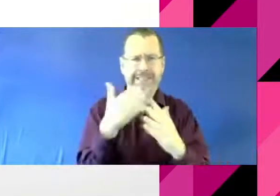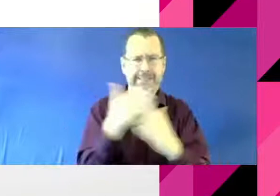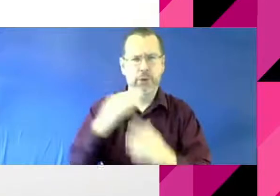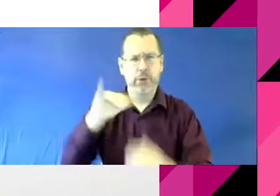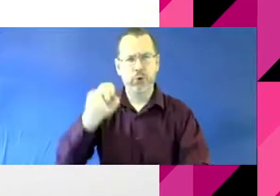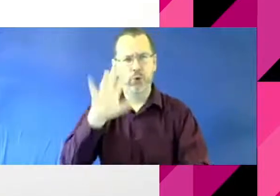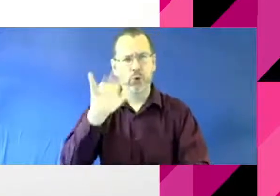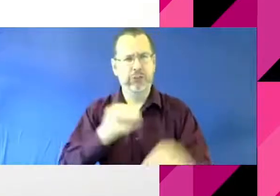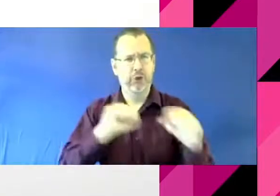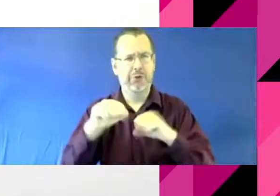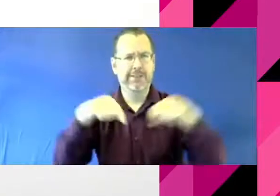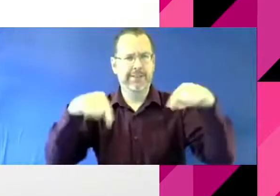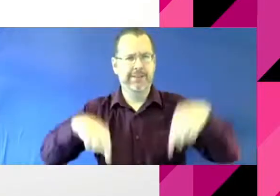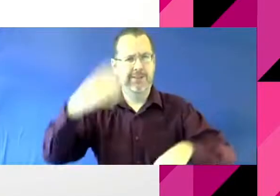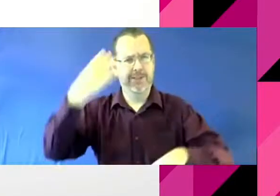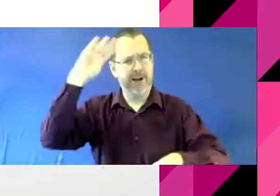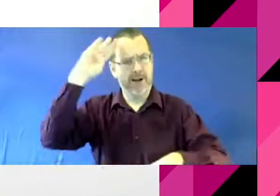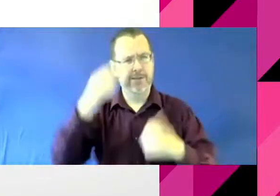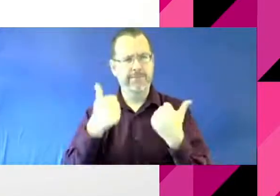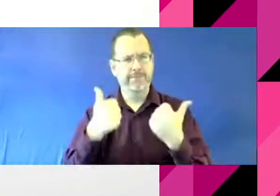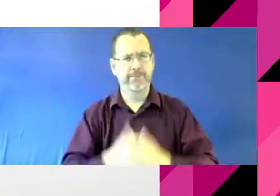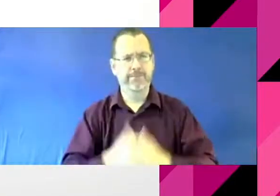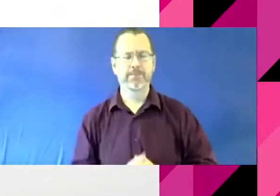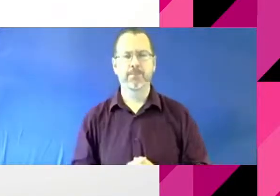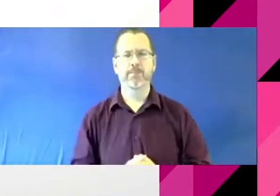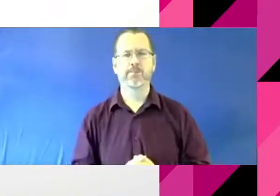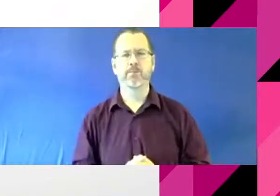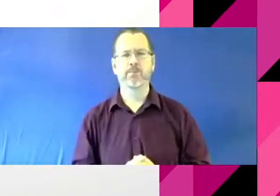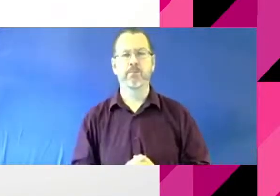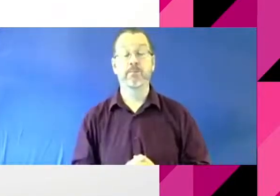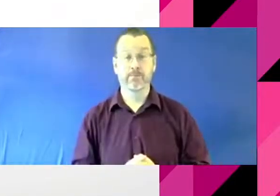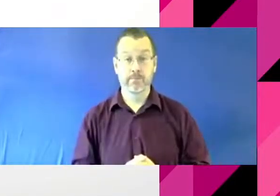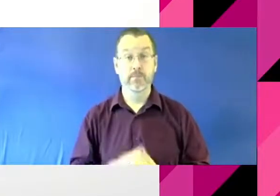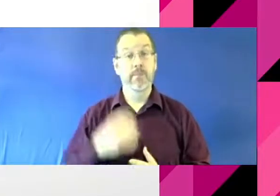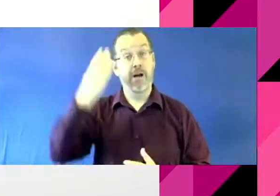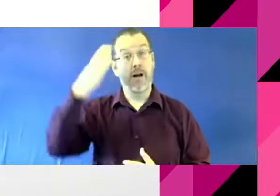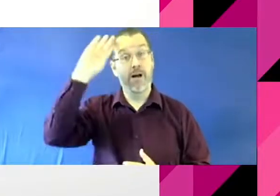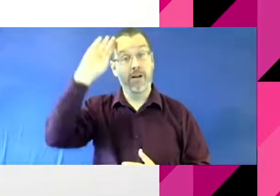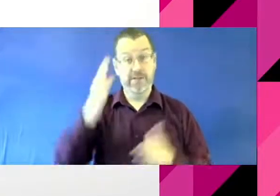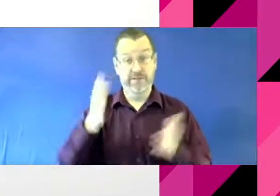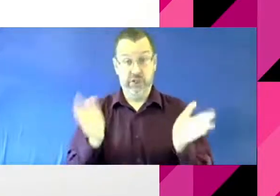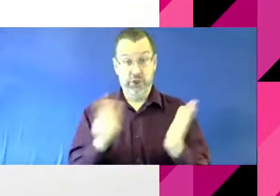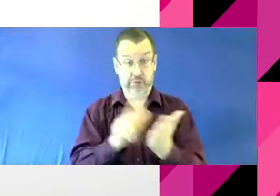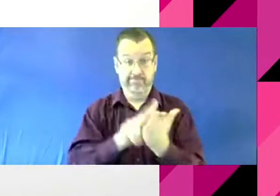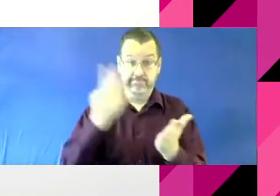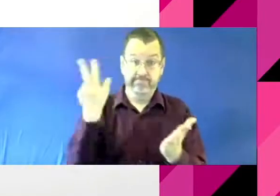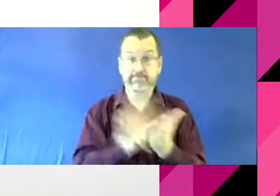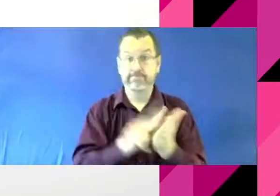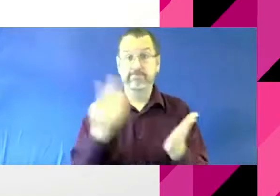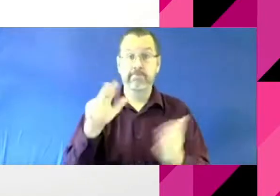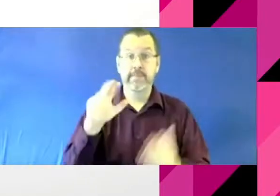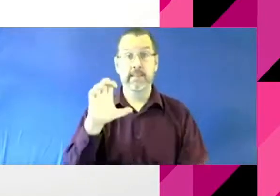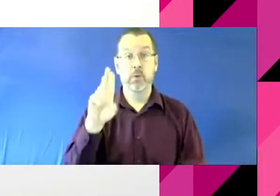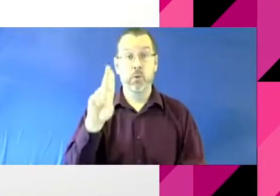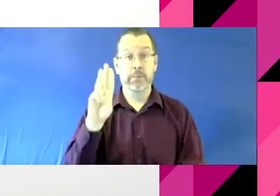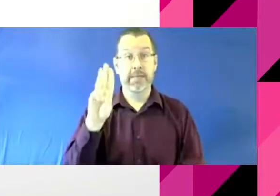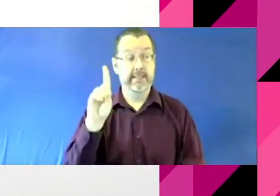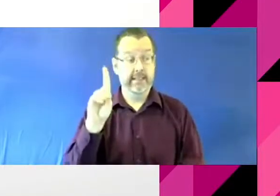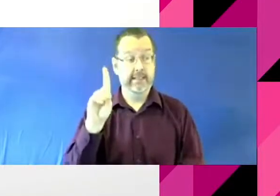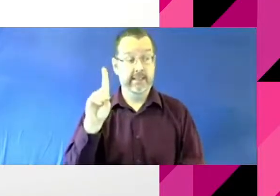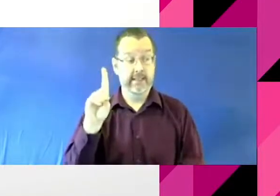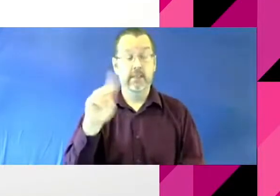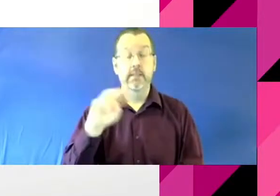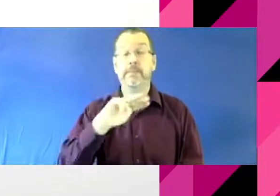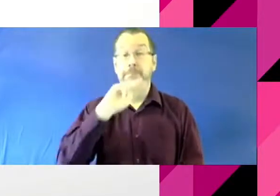Ireland? By ratifying the UNCRPD as we have had to draft